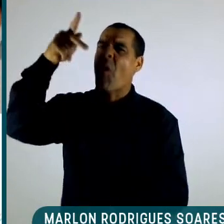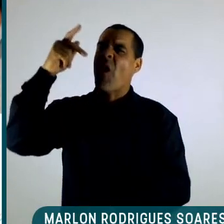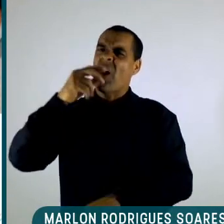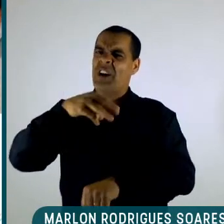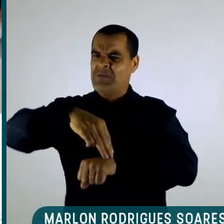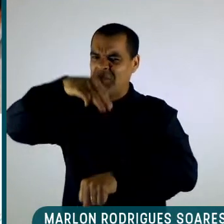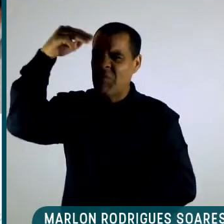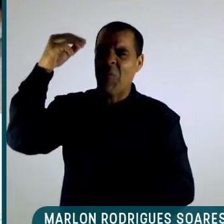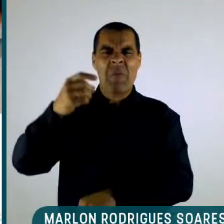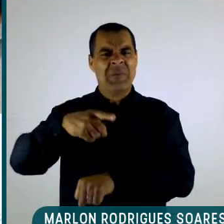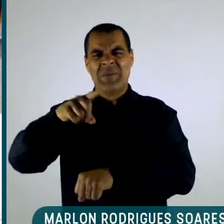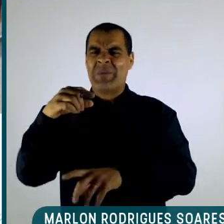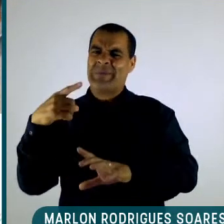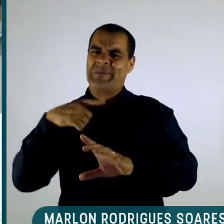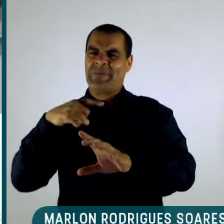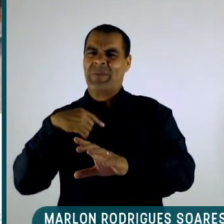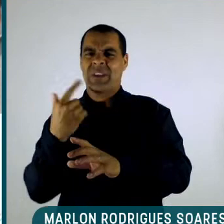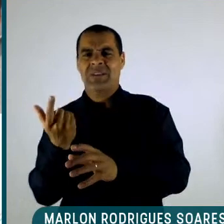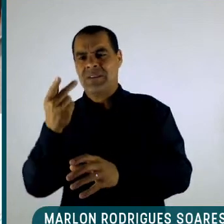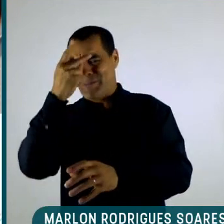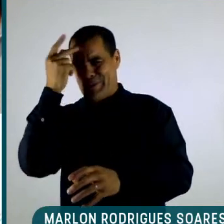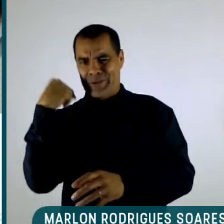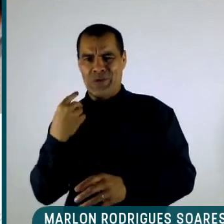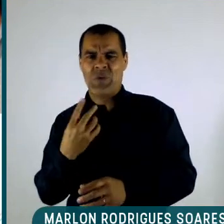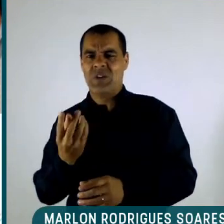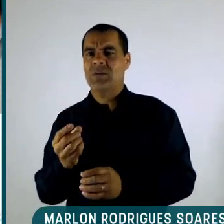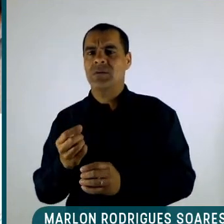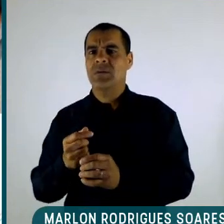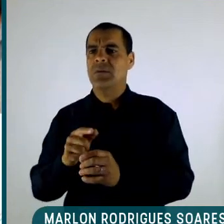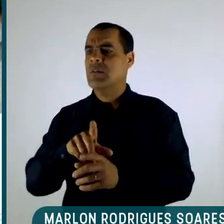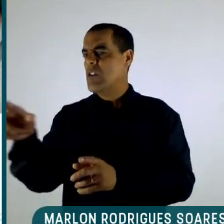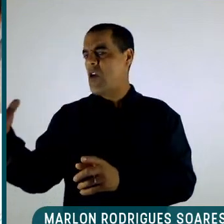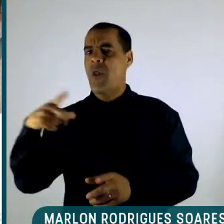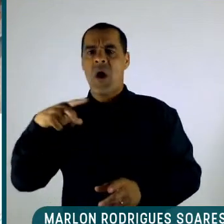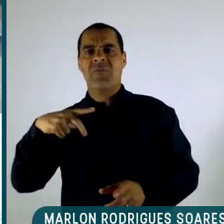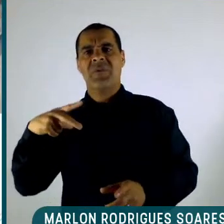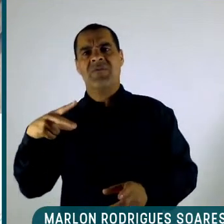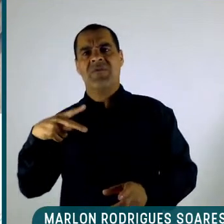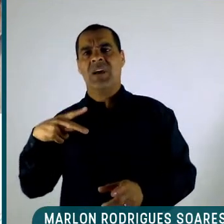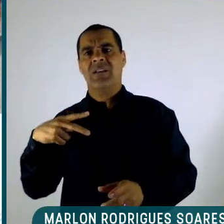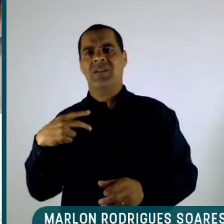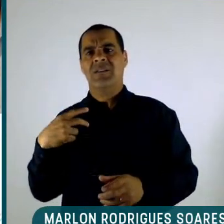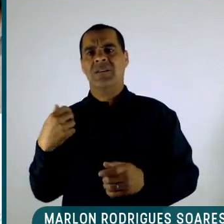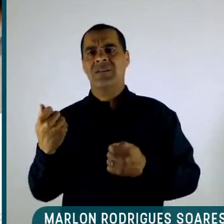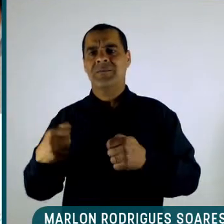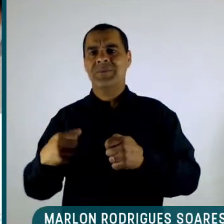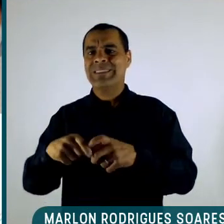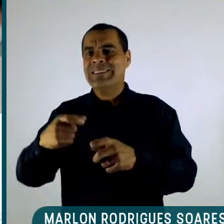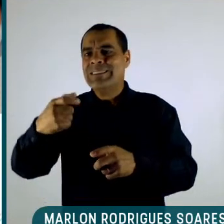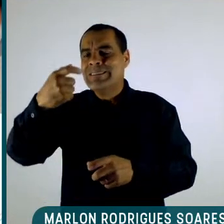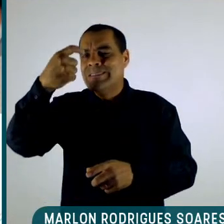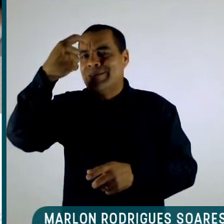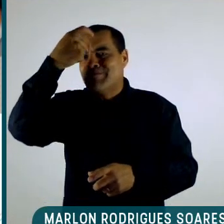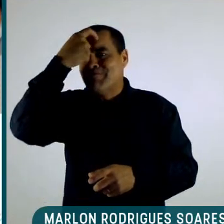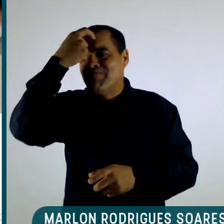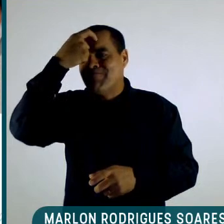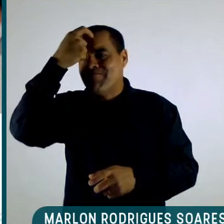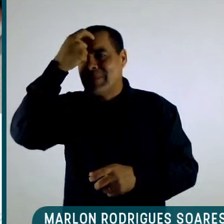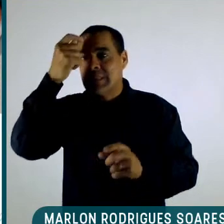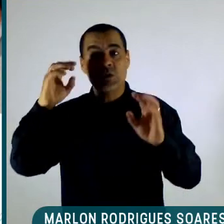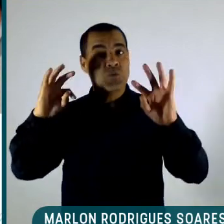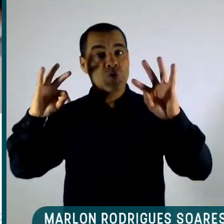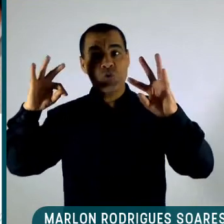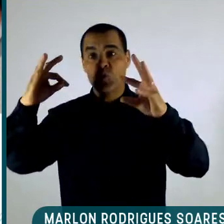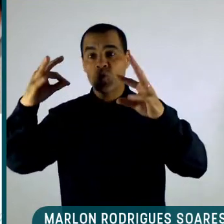who go on graduation courses. Those people, most of the time, they are not in the public sector and the private sector. I guess there must